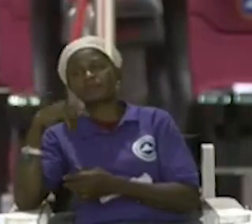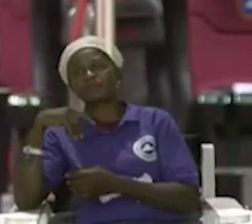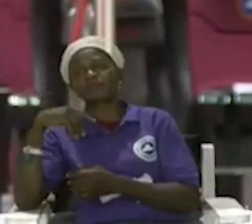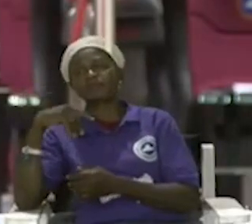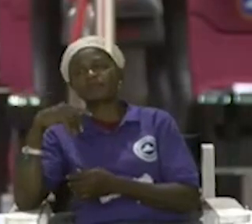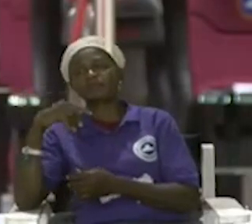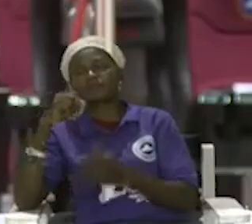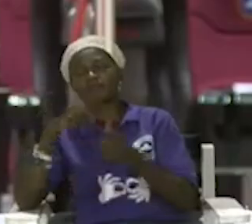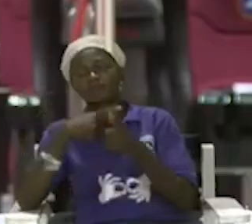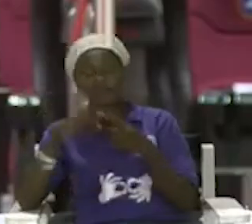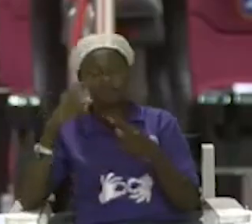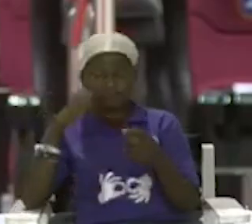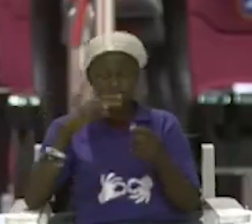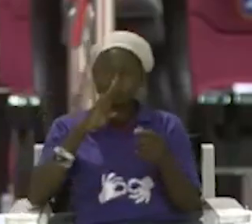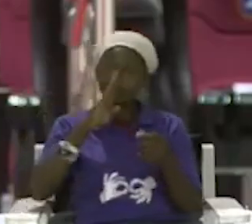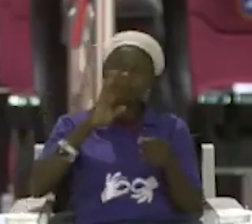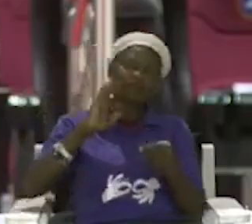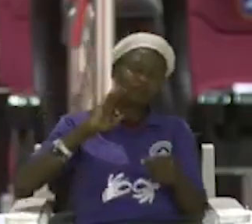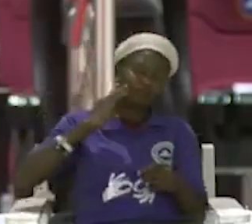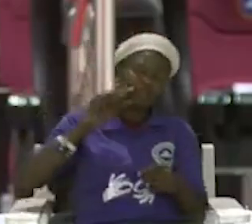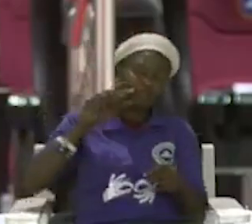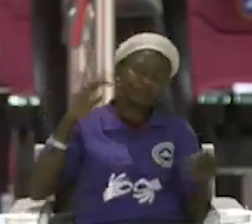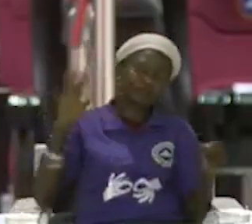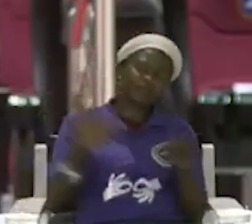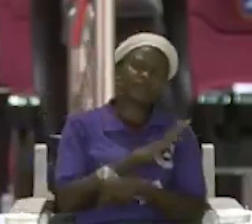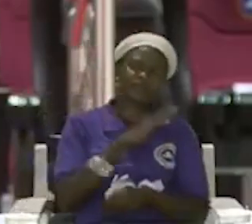And then he said, be fruitful.